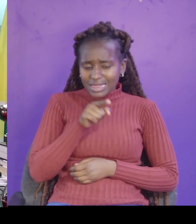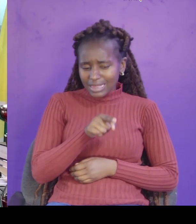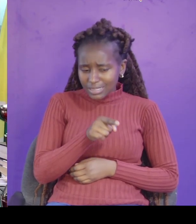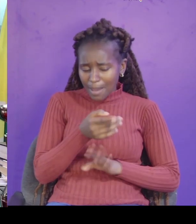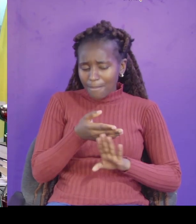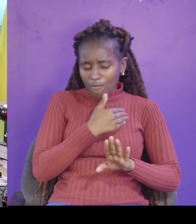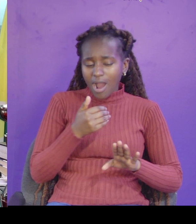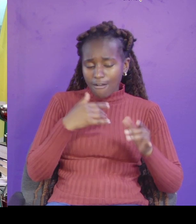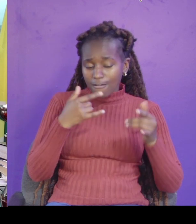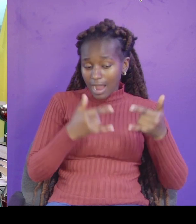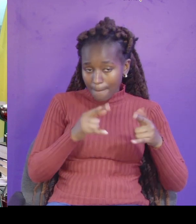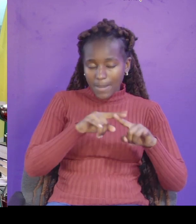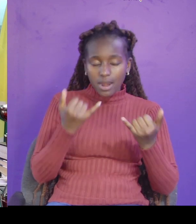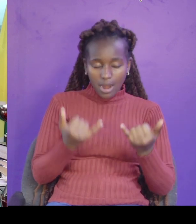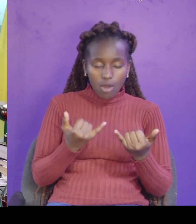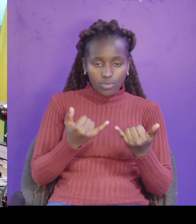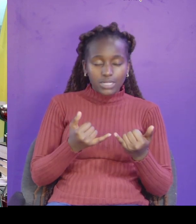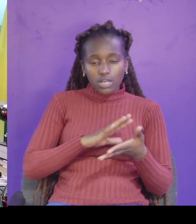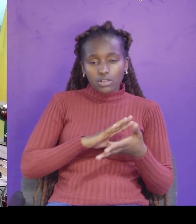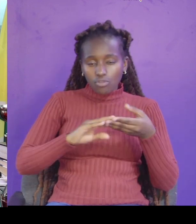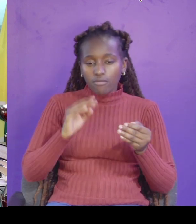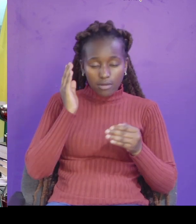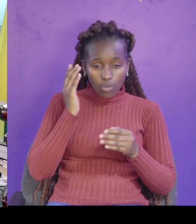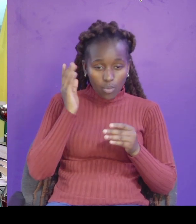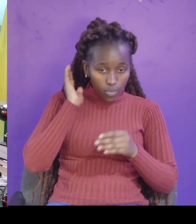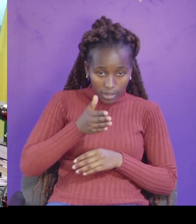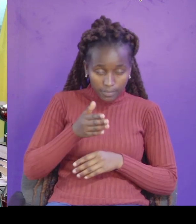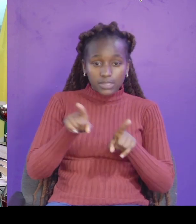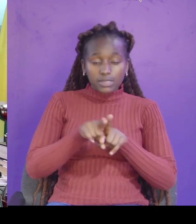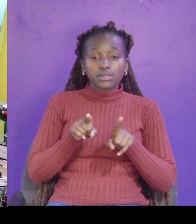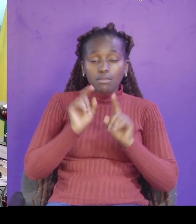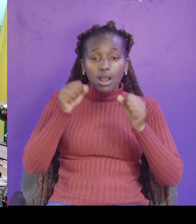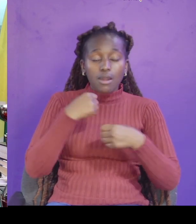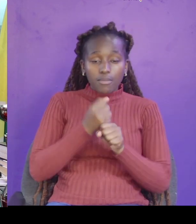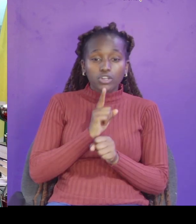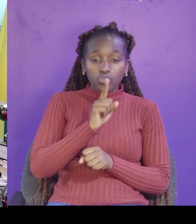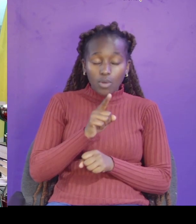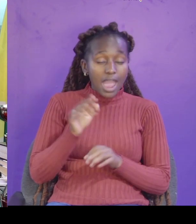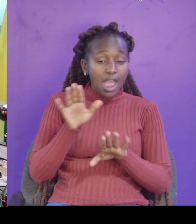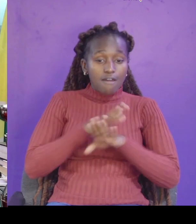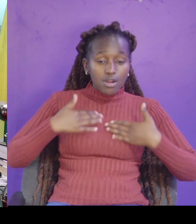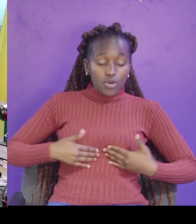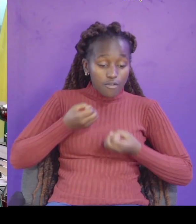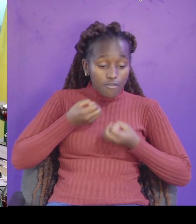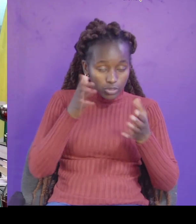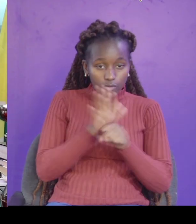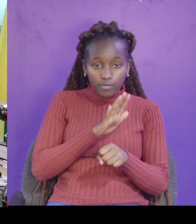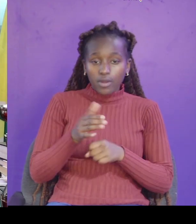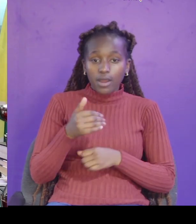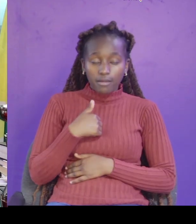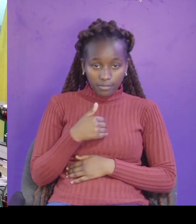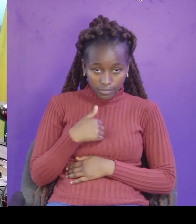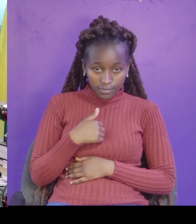now seriously moving forward to make sure that they also get this information, because they are very important